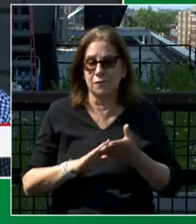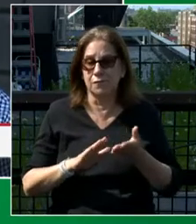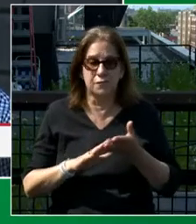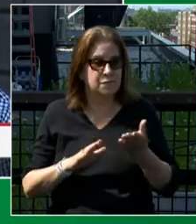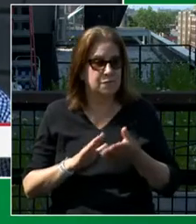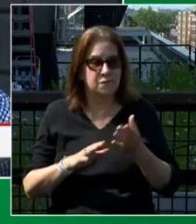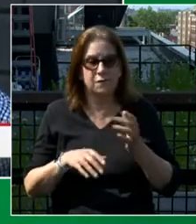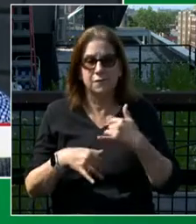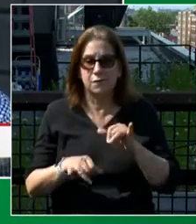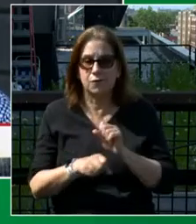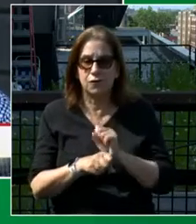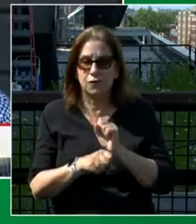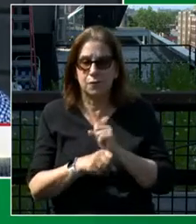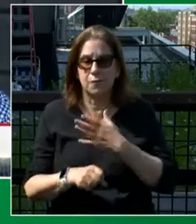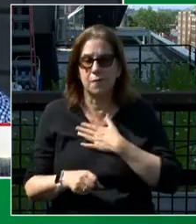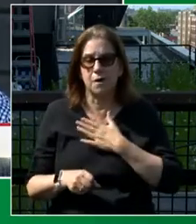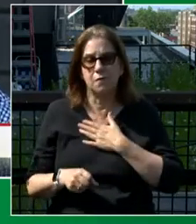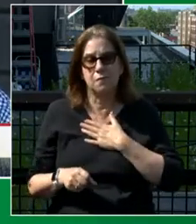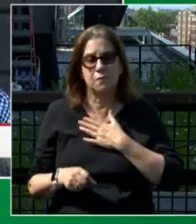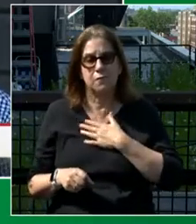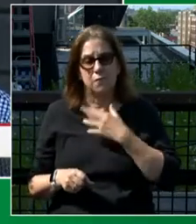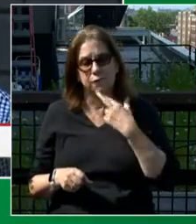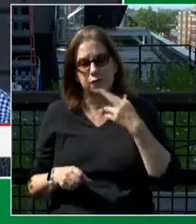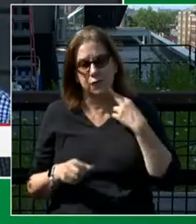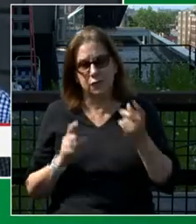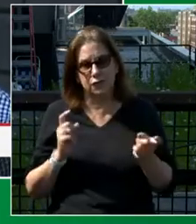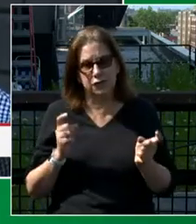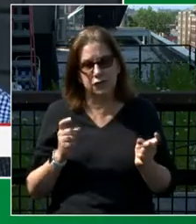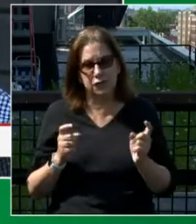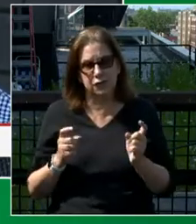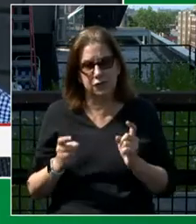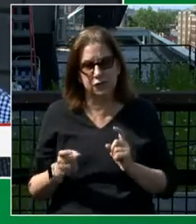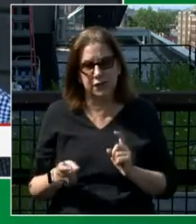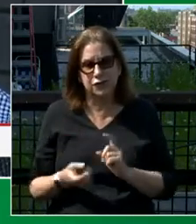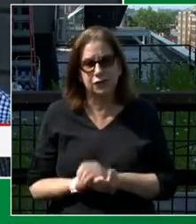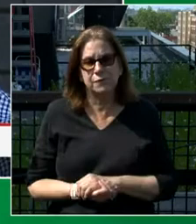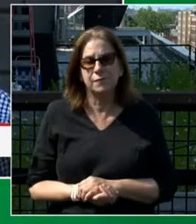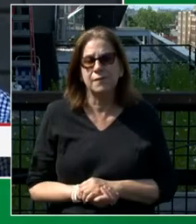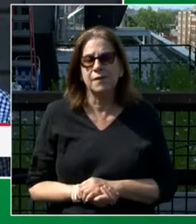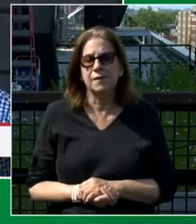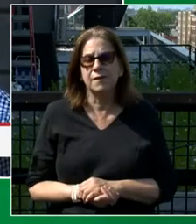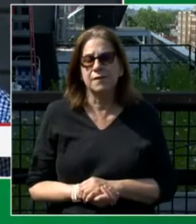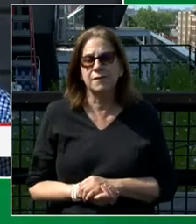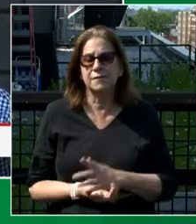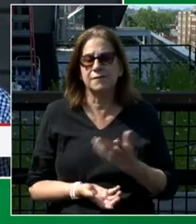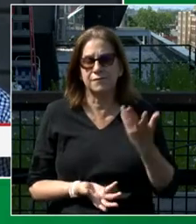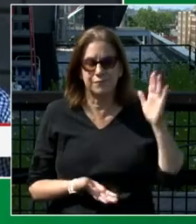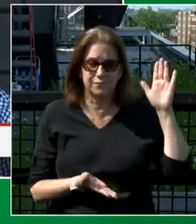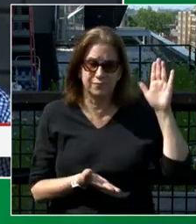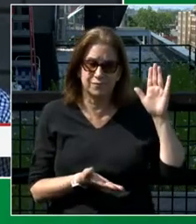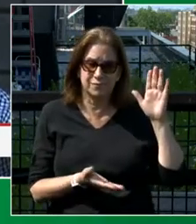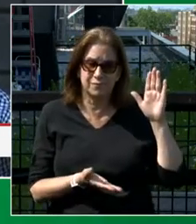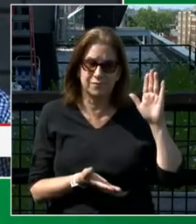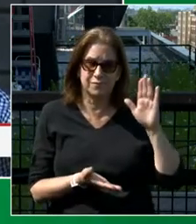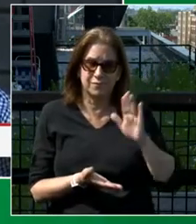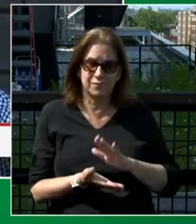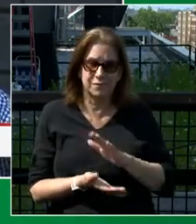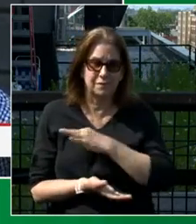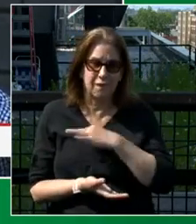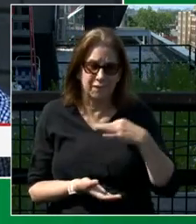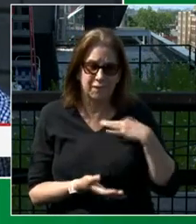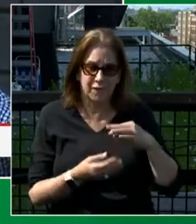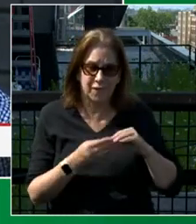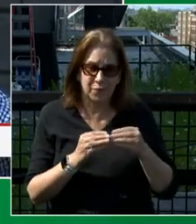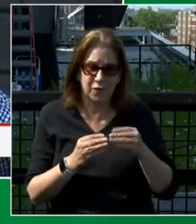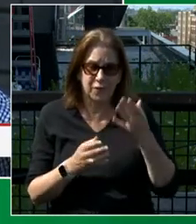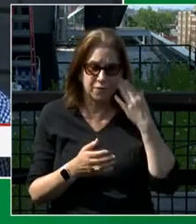own locations throughout. I think like everyone, we staffed down pretty, unfortunately had to put a lot of people just on leave for a bit.